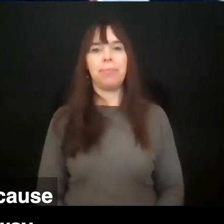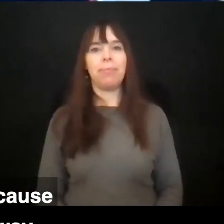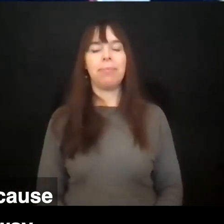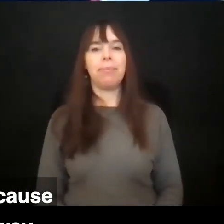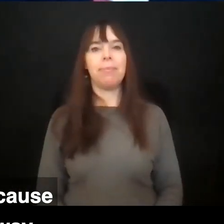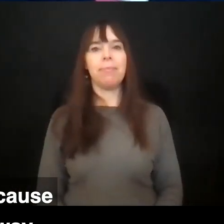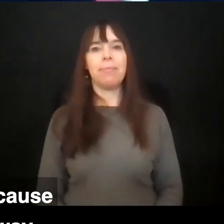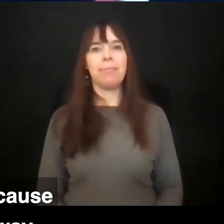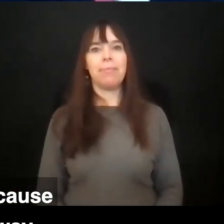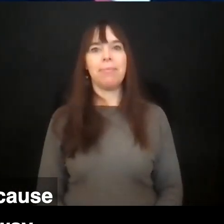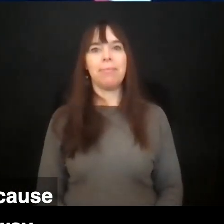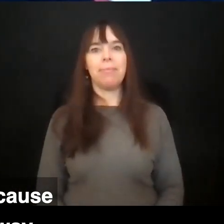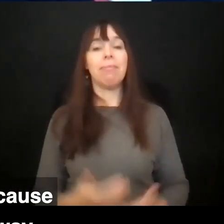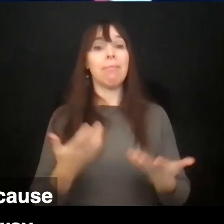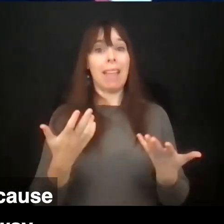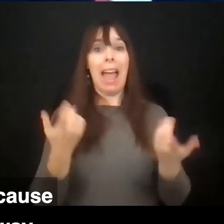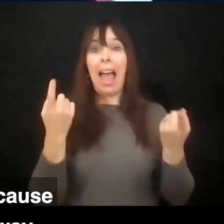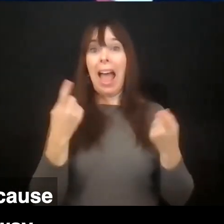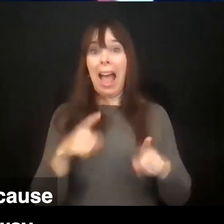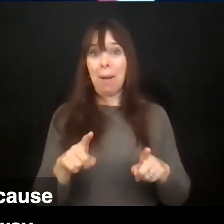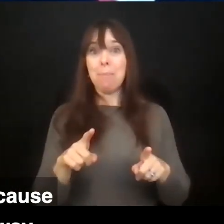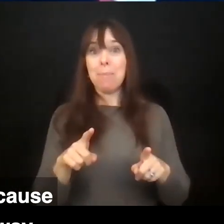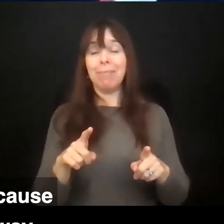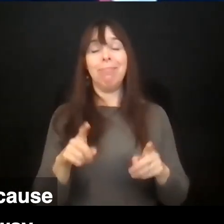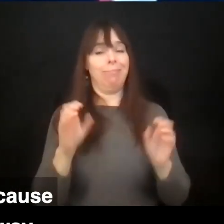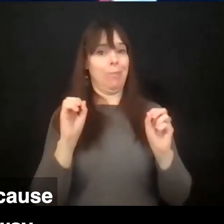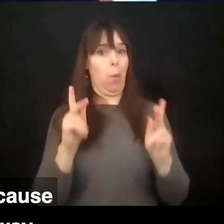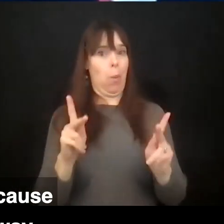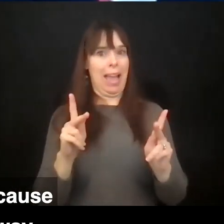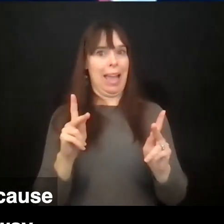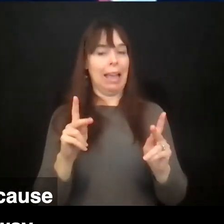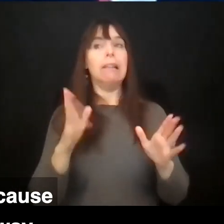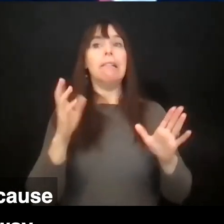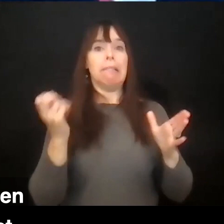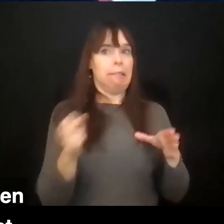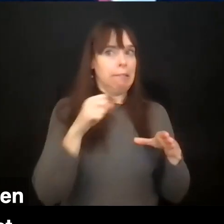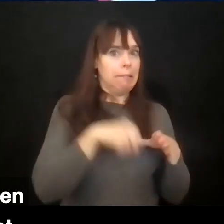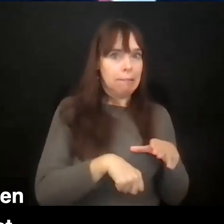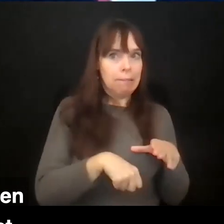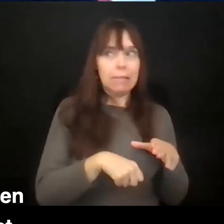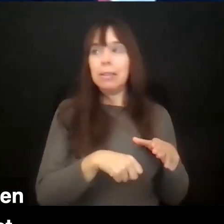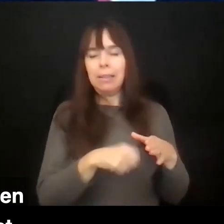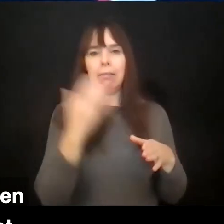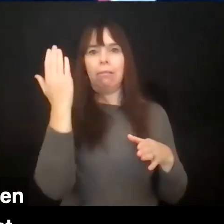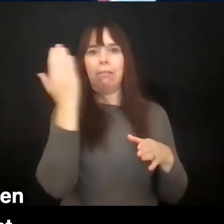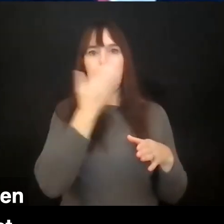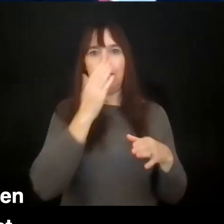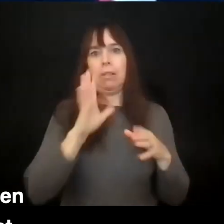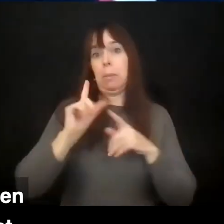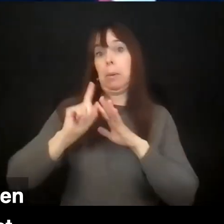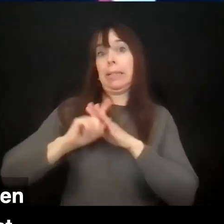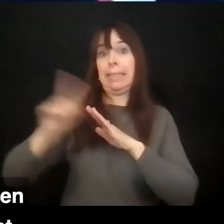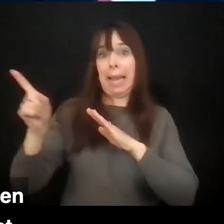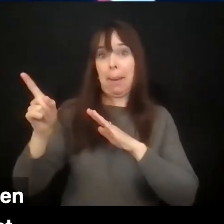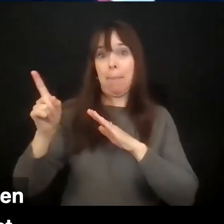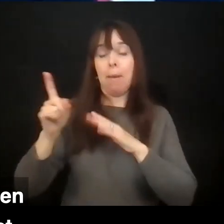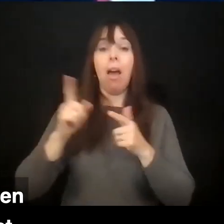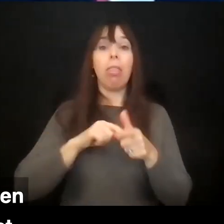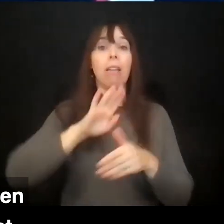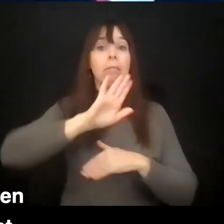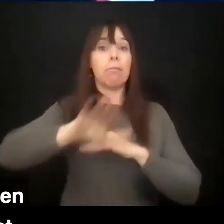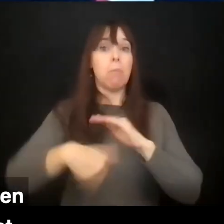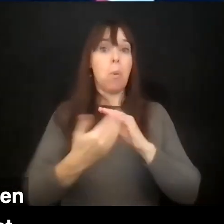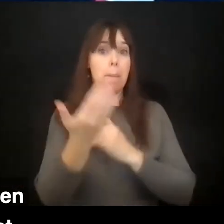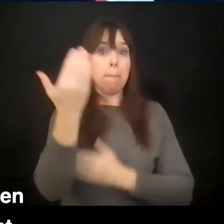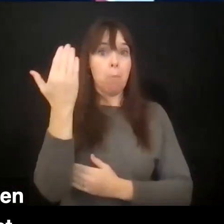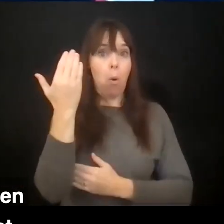And it turns out well because they are able to get away. And the next day, when